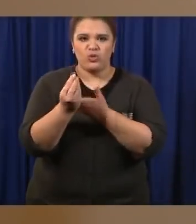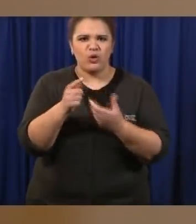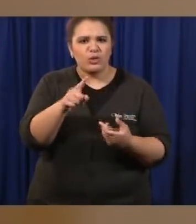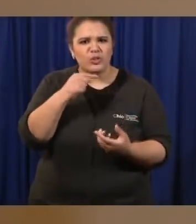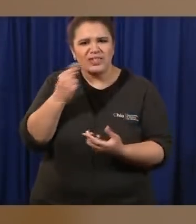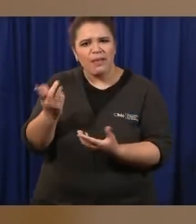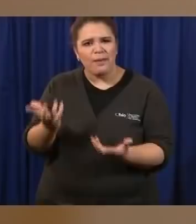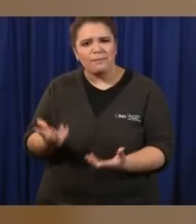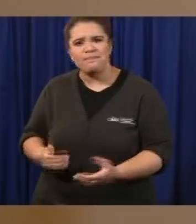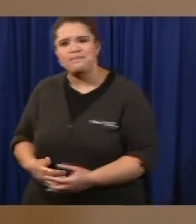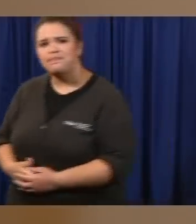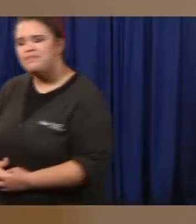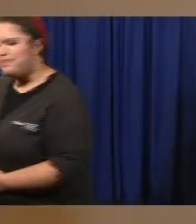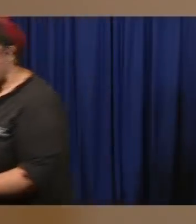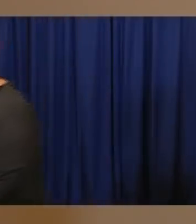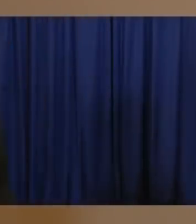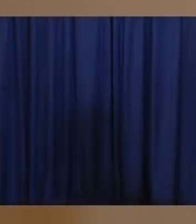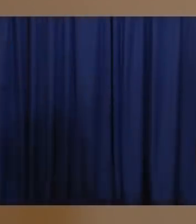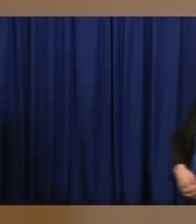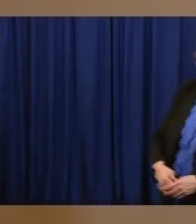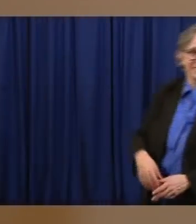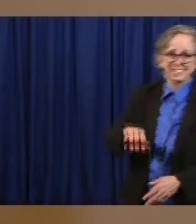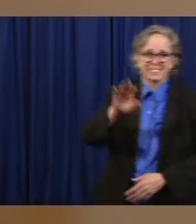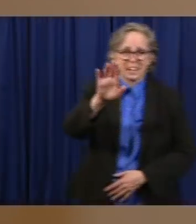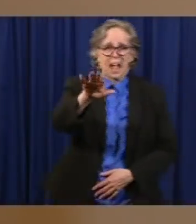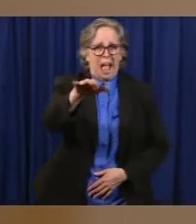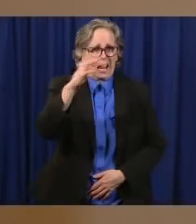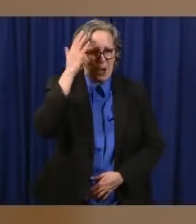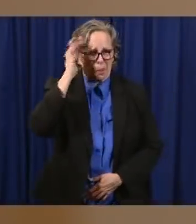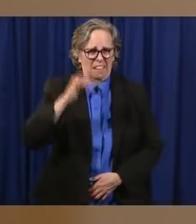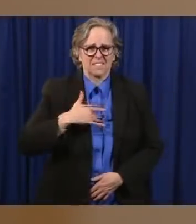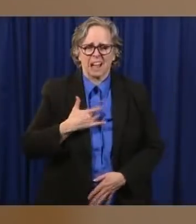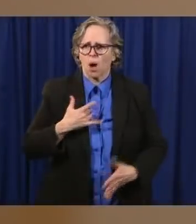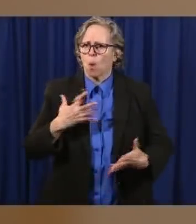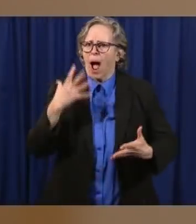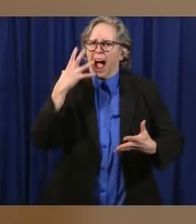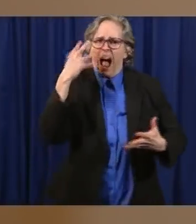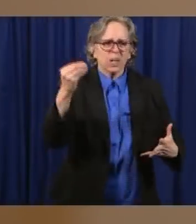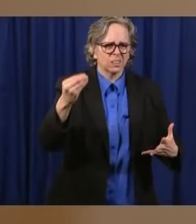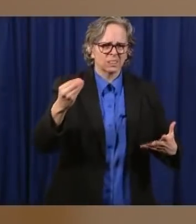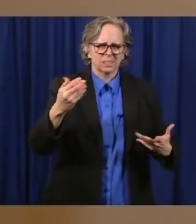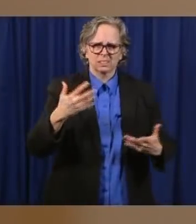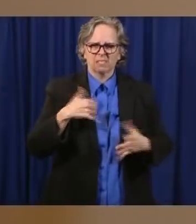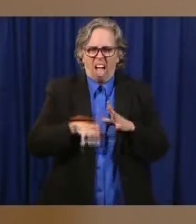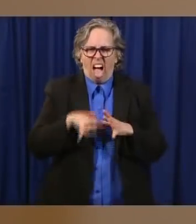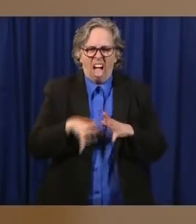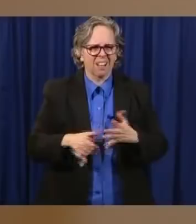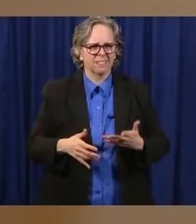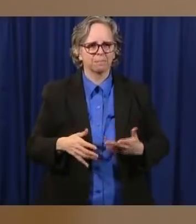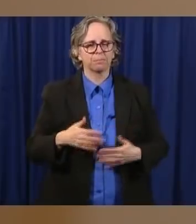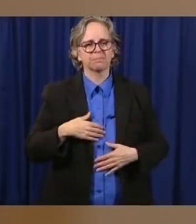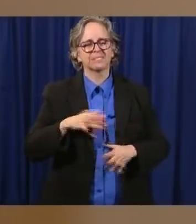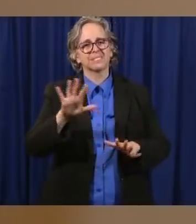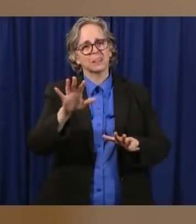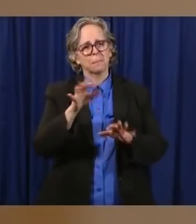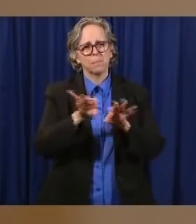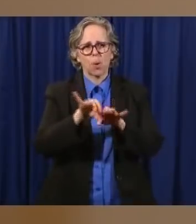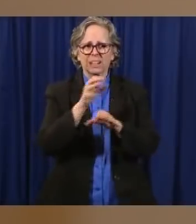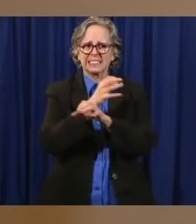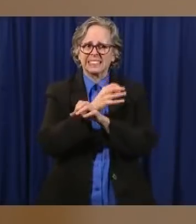out. And we have to find ways to safely get out and take advantage of this weather and safely